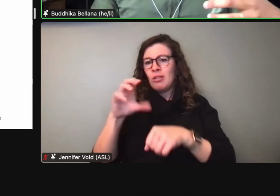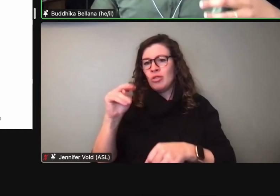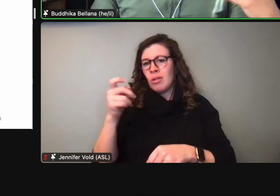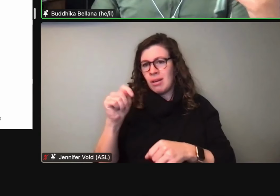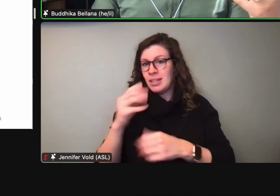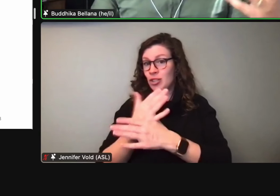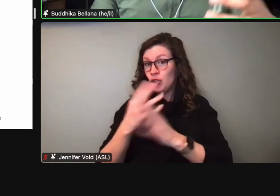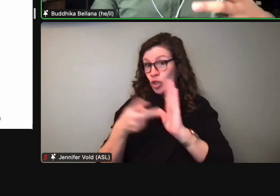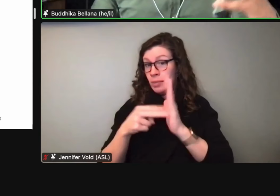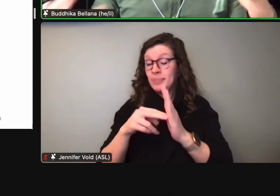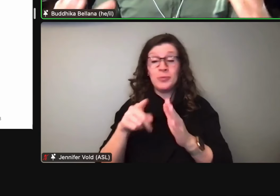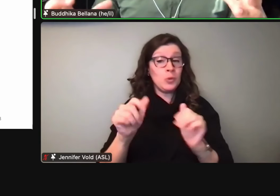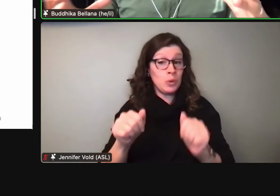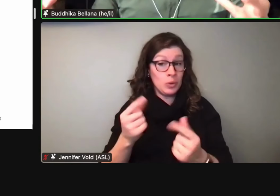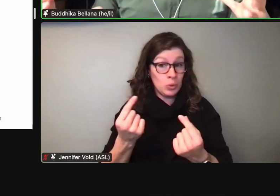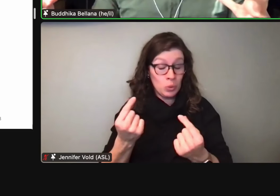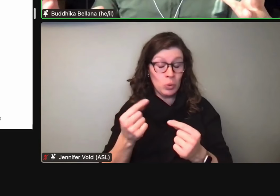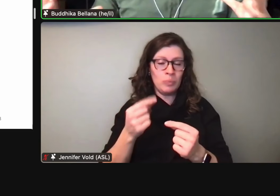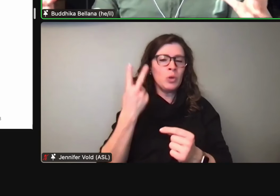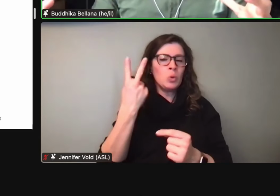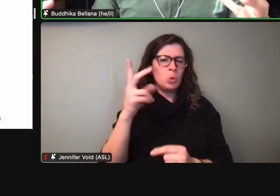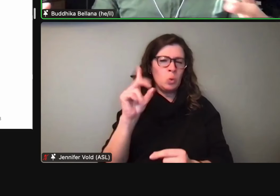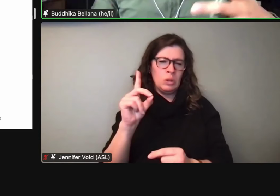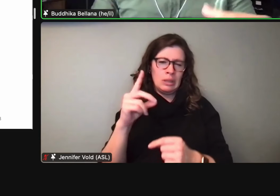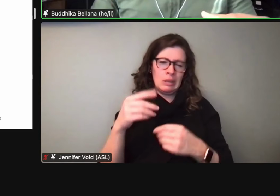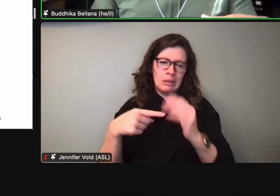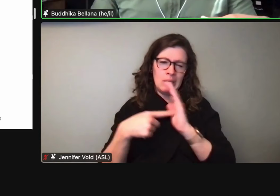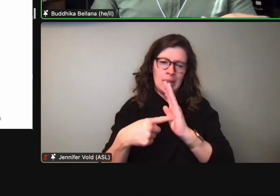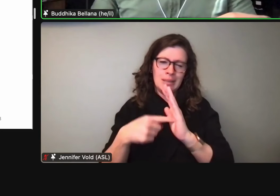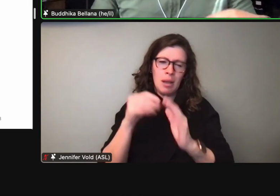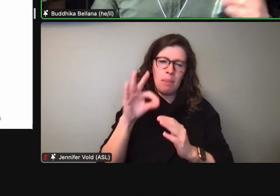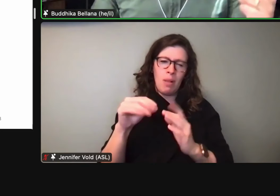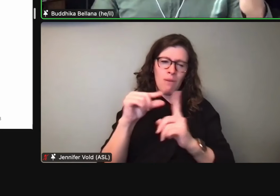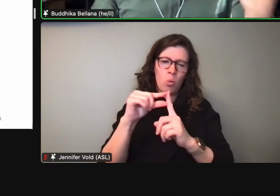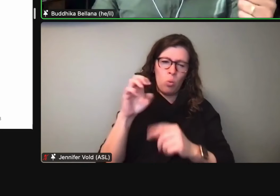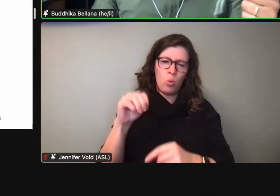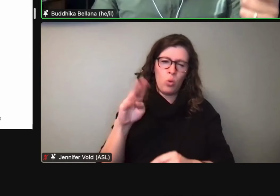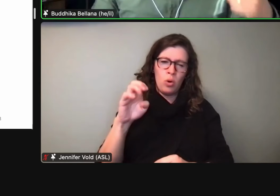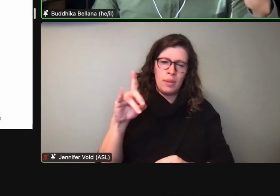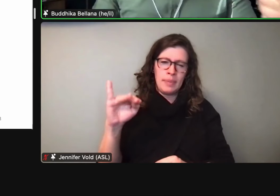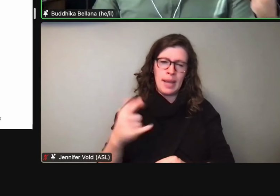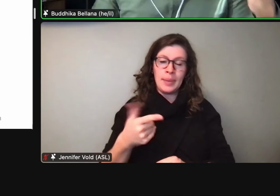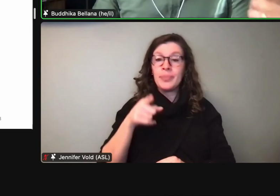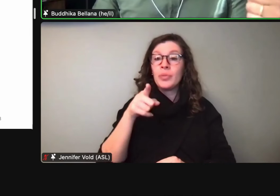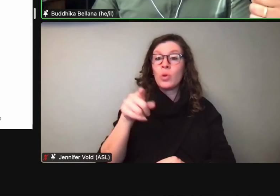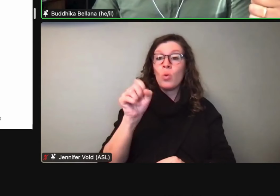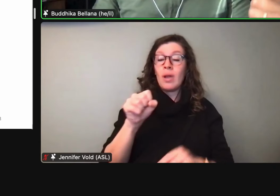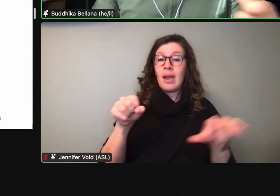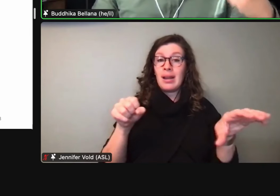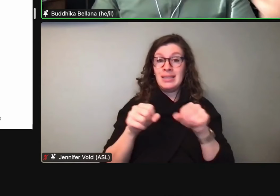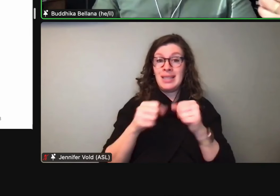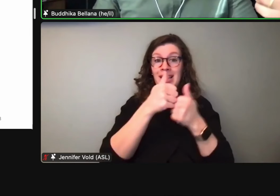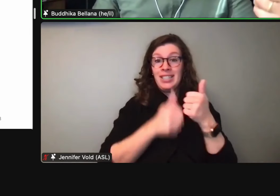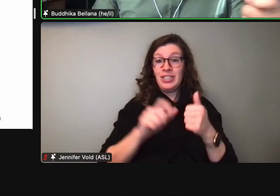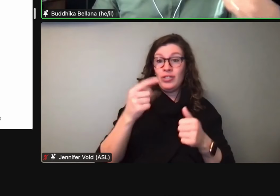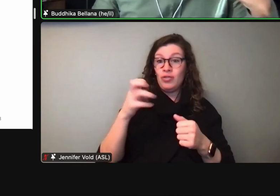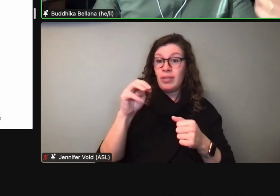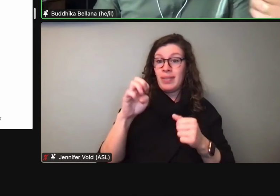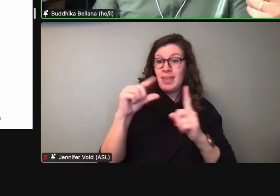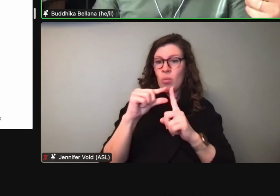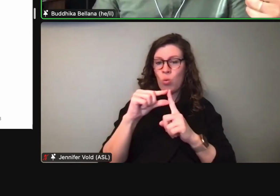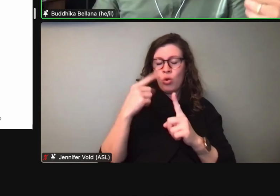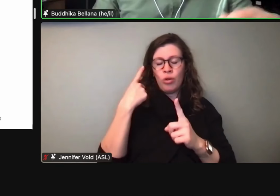So what you could do is, and this is a 2-dimensional example of these word embeddings, you could take each of the theme words for a given subject